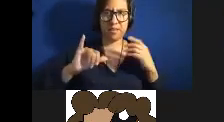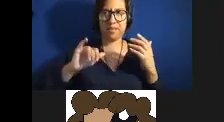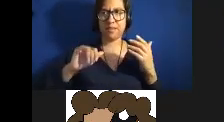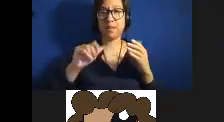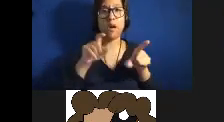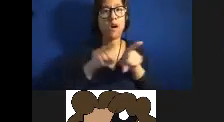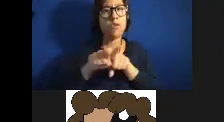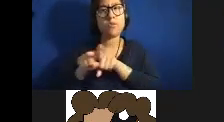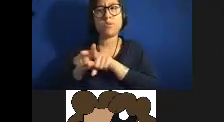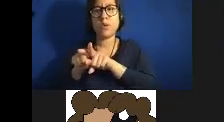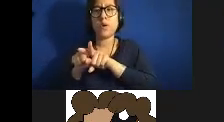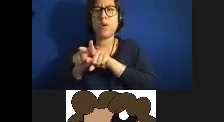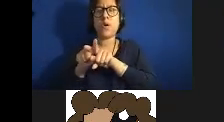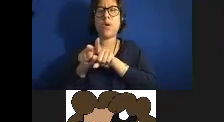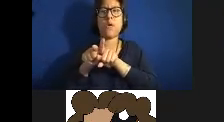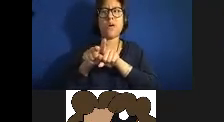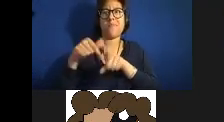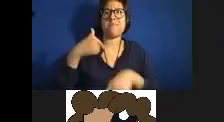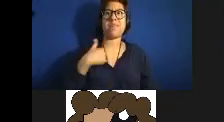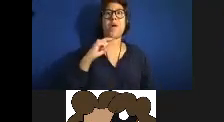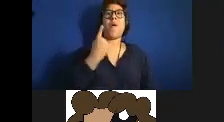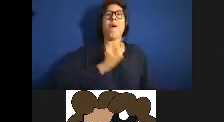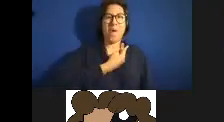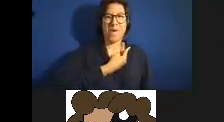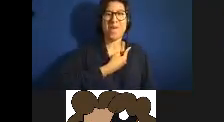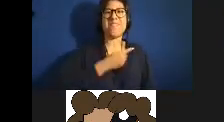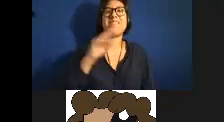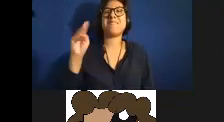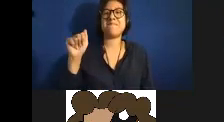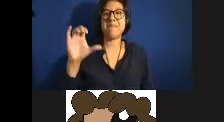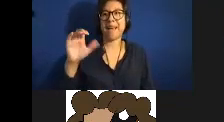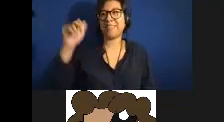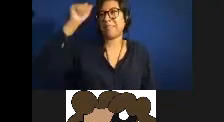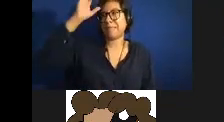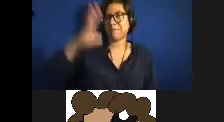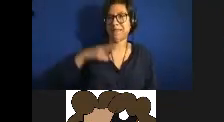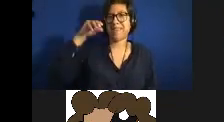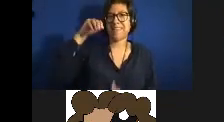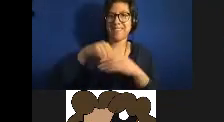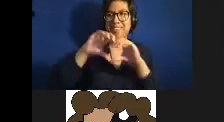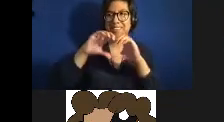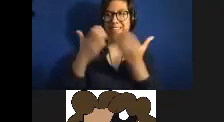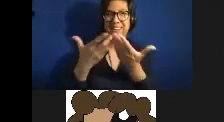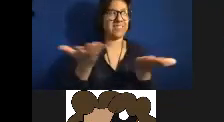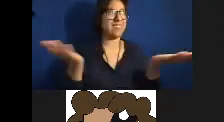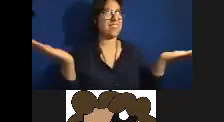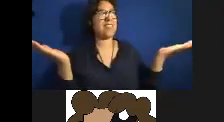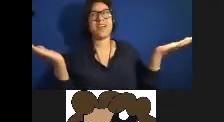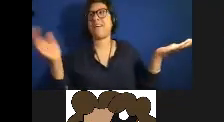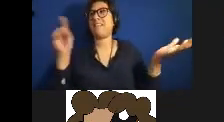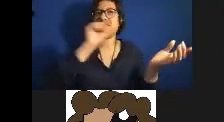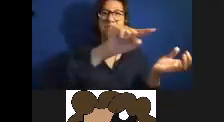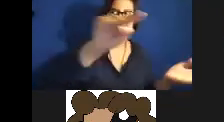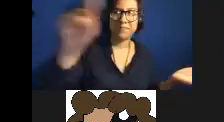also sit there as the only masculine identified person in the class and hear women